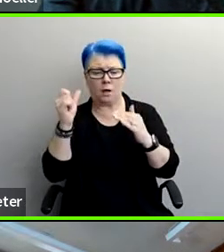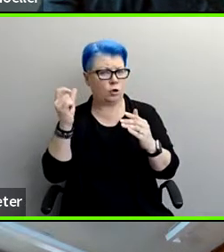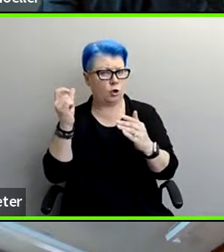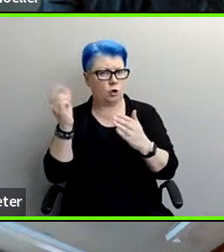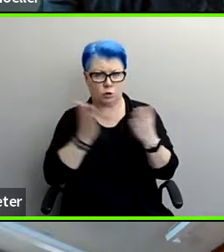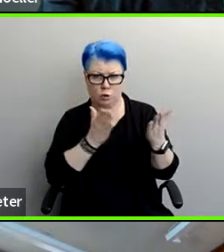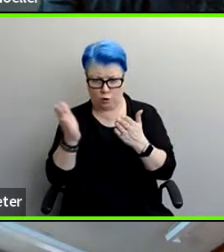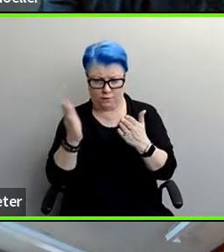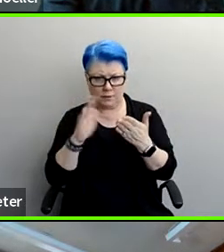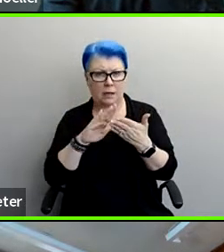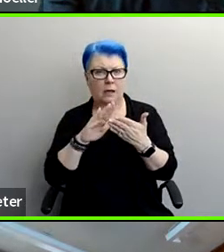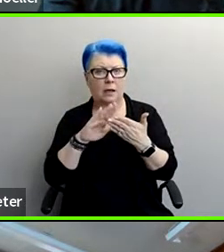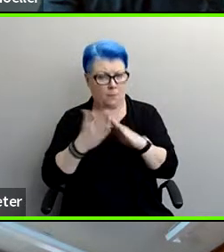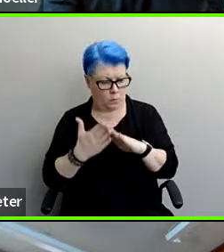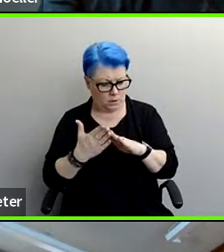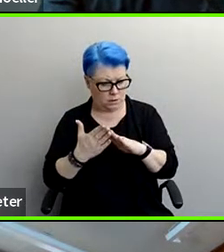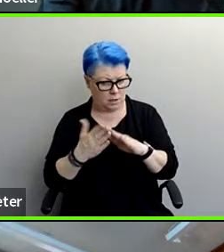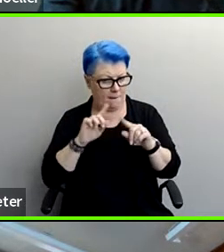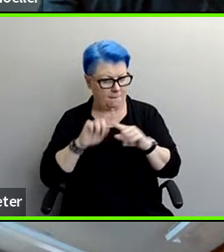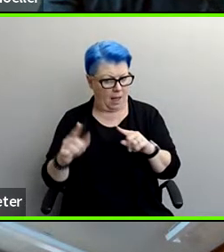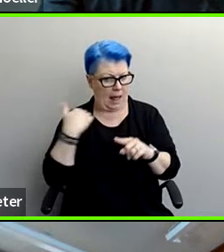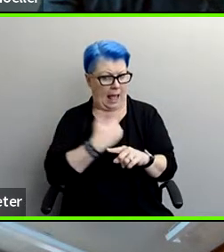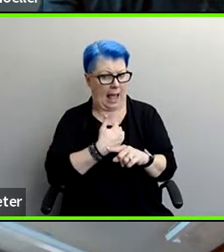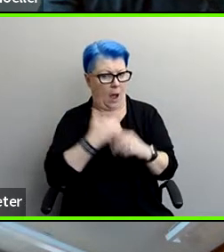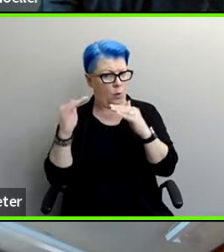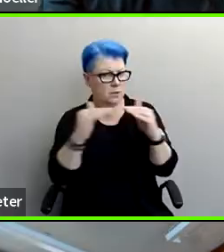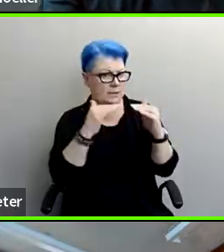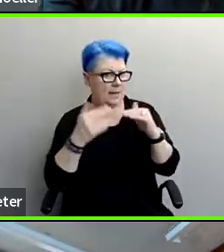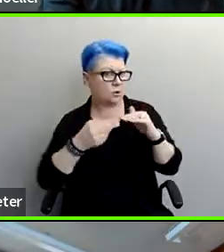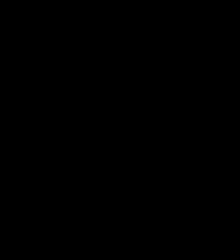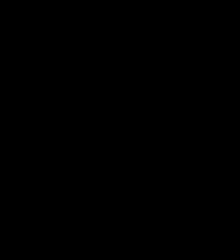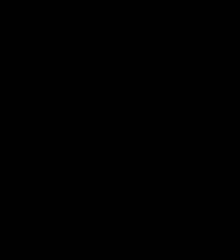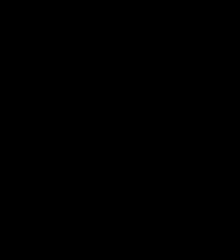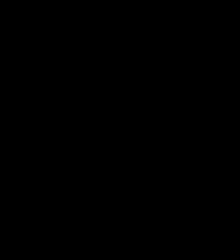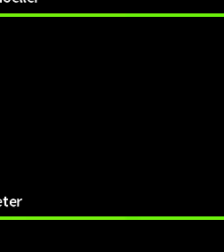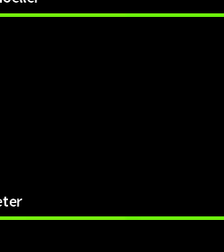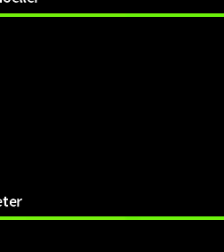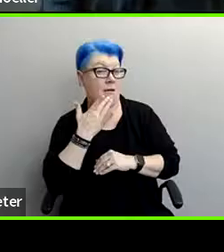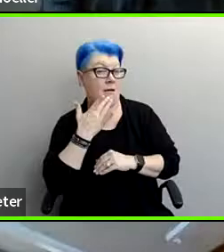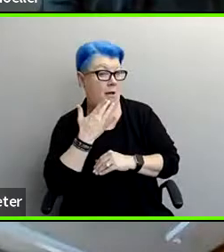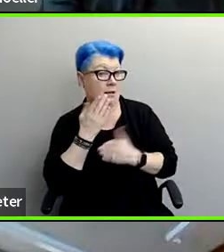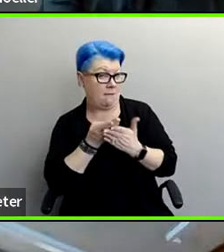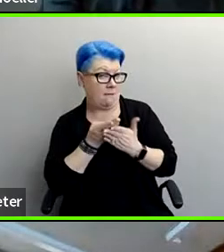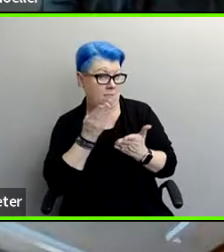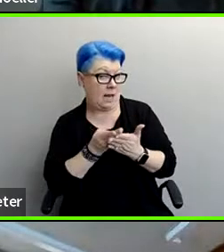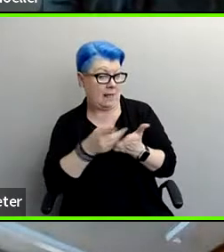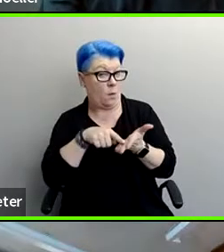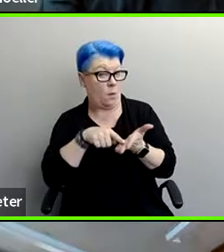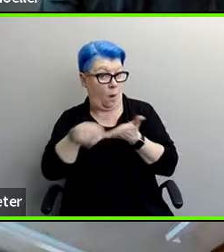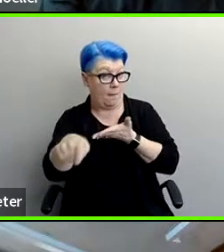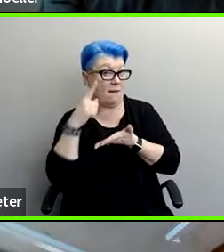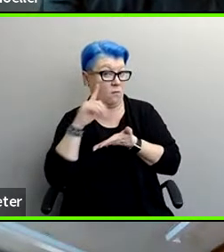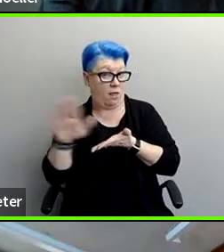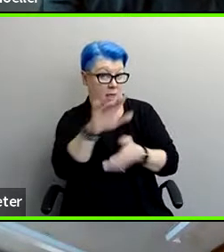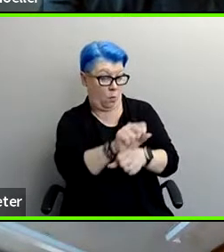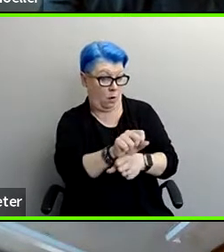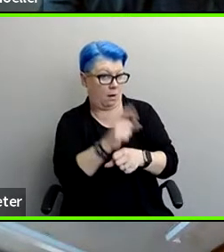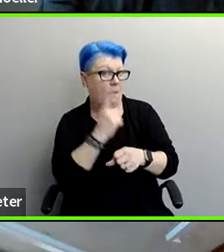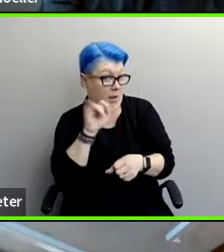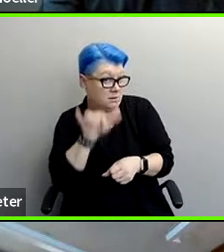but yet we've got higher standards for the staffing kinds of dollars that we're paying because of